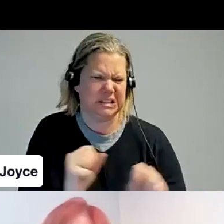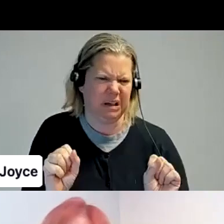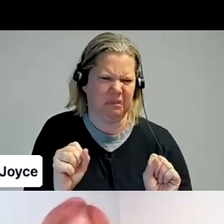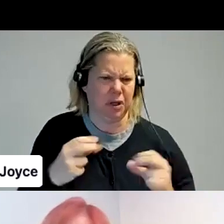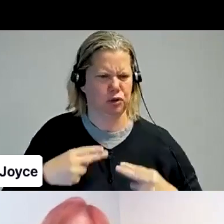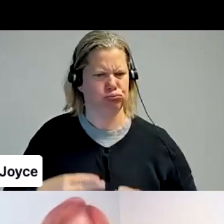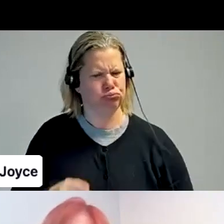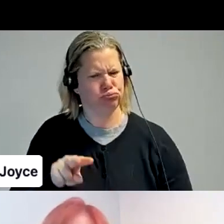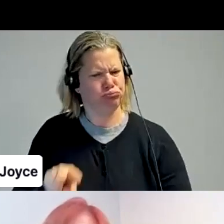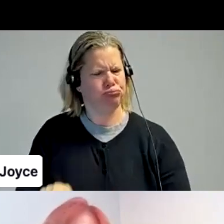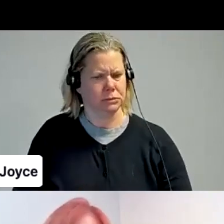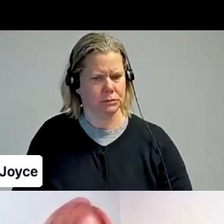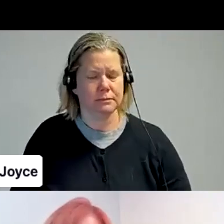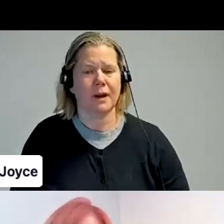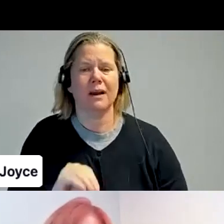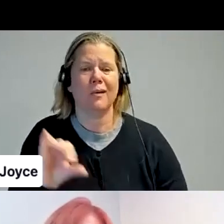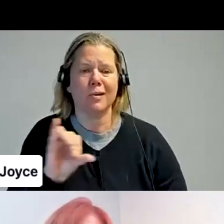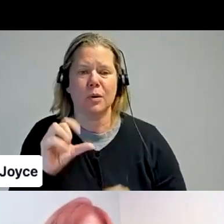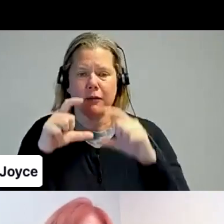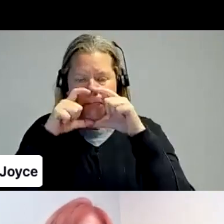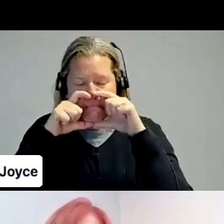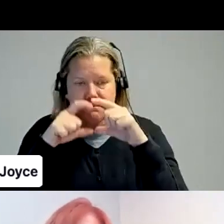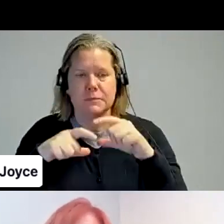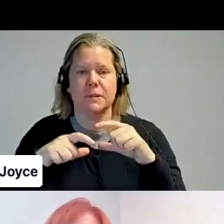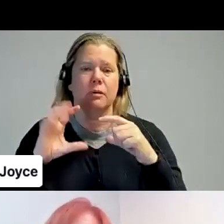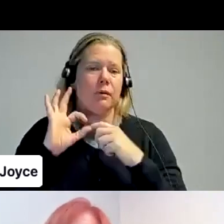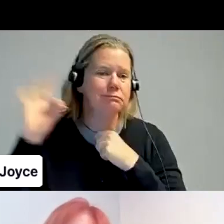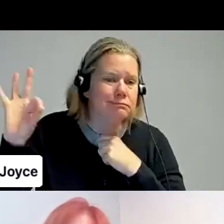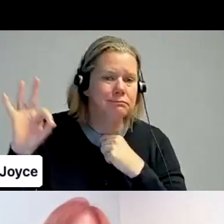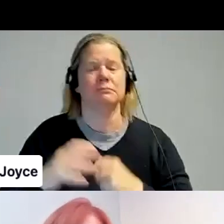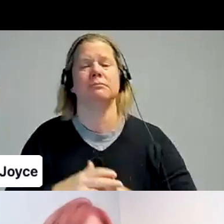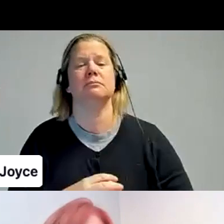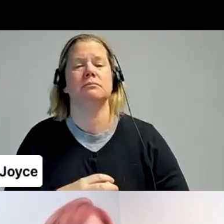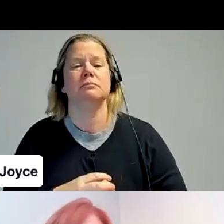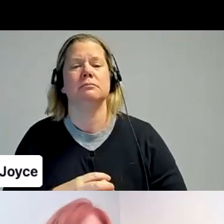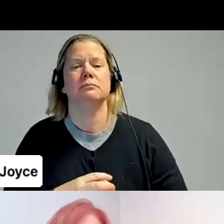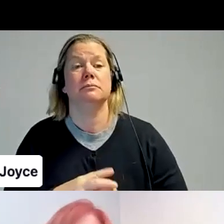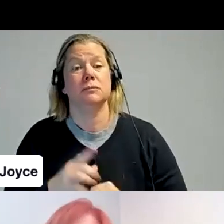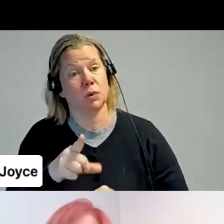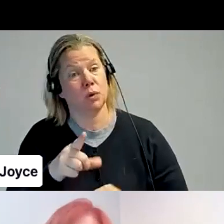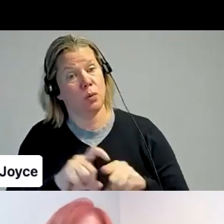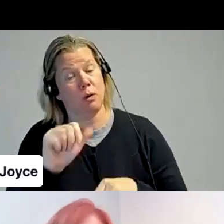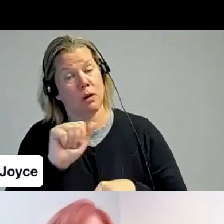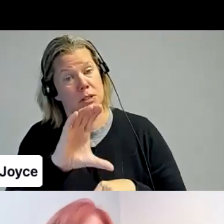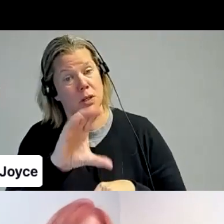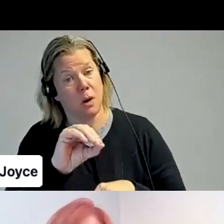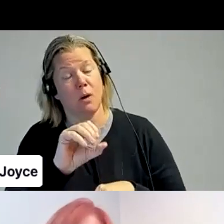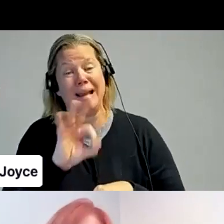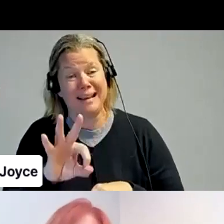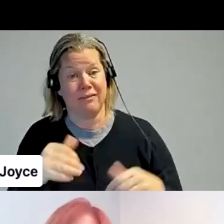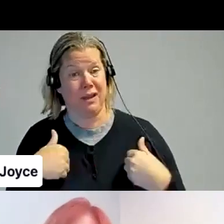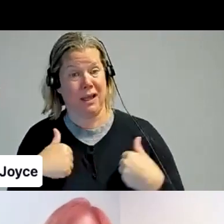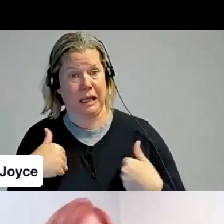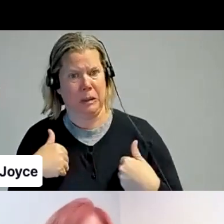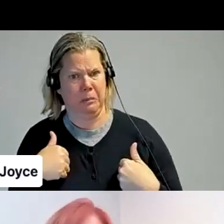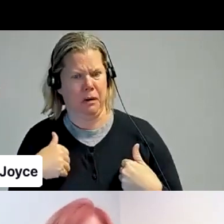and muzzles in emergency situations. So when do you call an ACO? If the service animal is